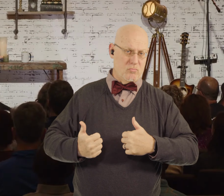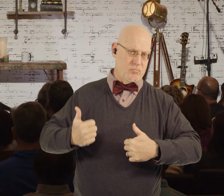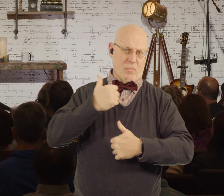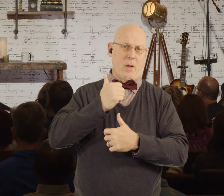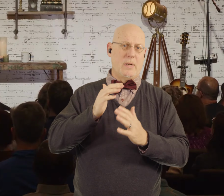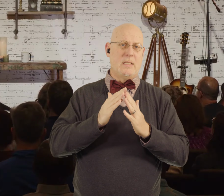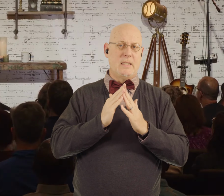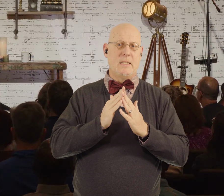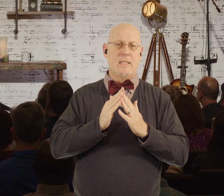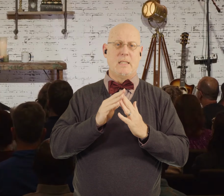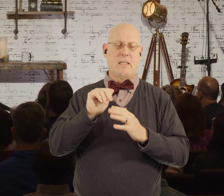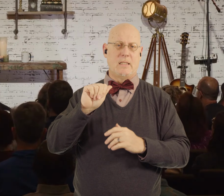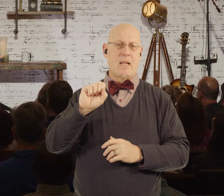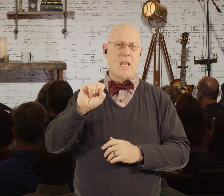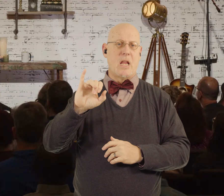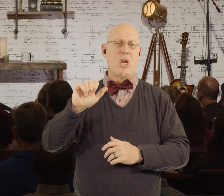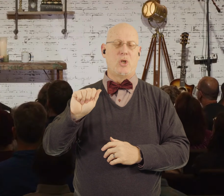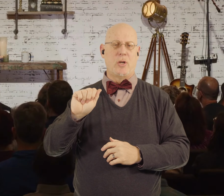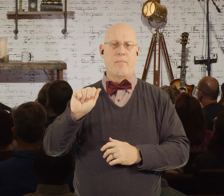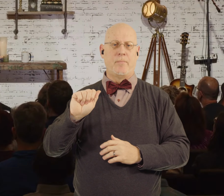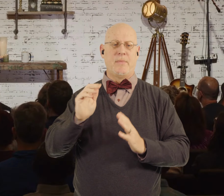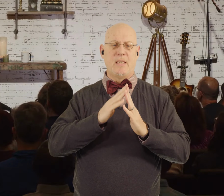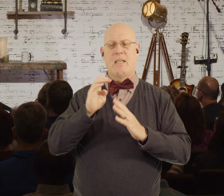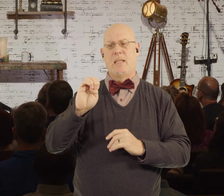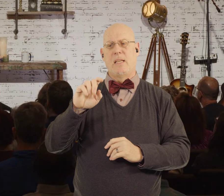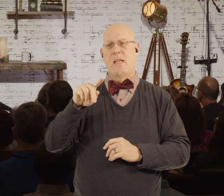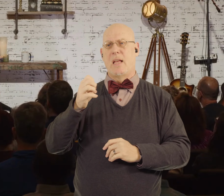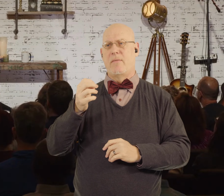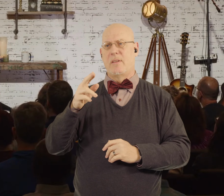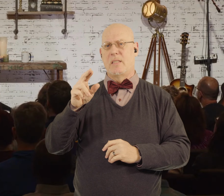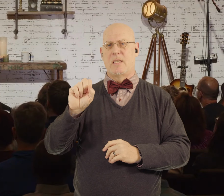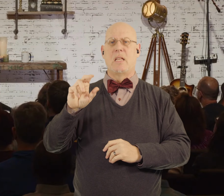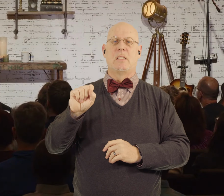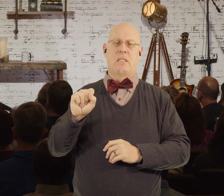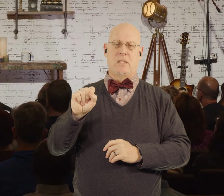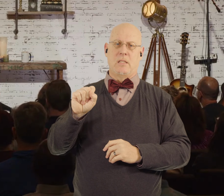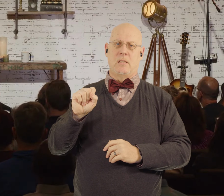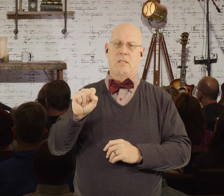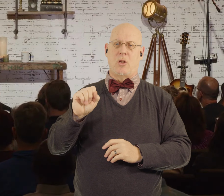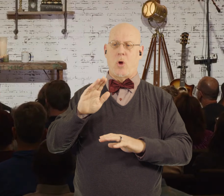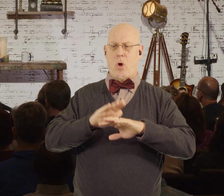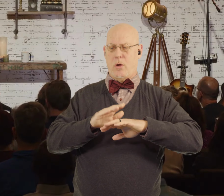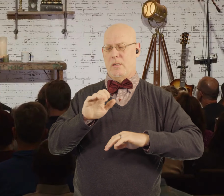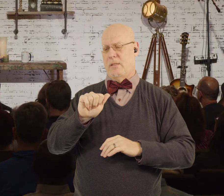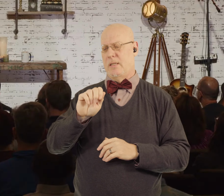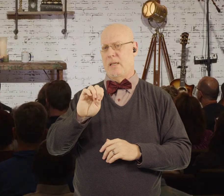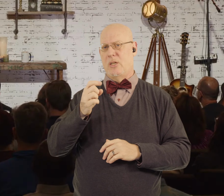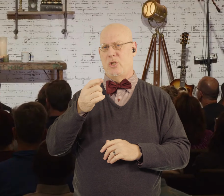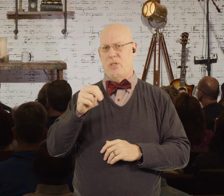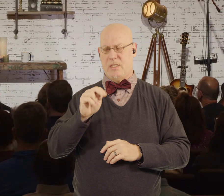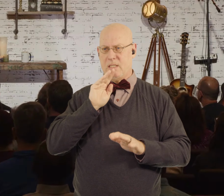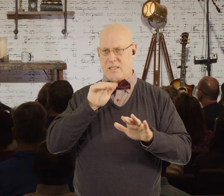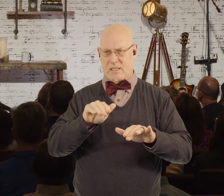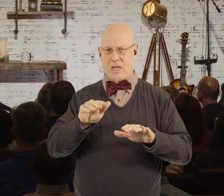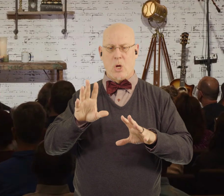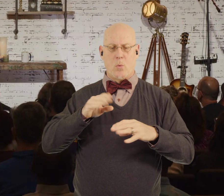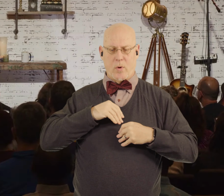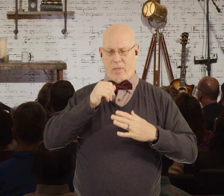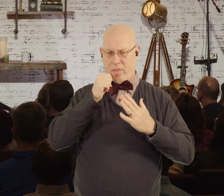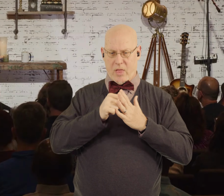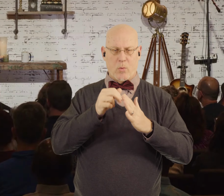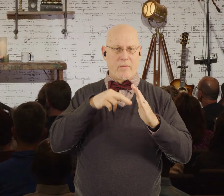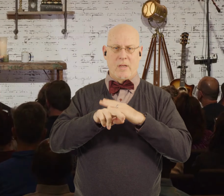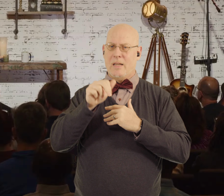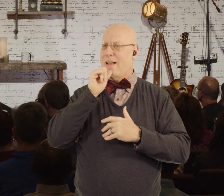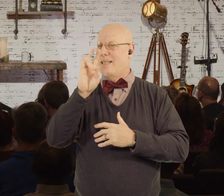in the most prominent city in Asia. The city of Ephesus, right there on the Aegean,